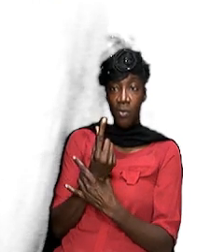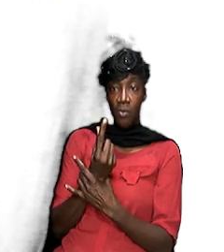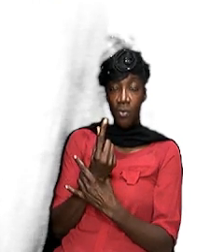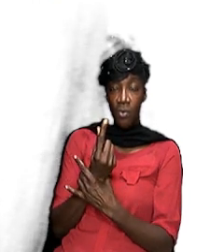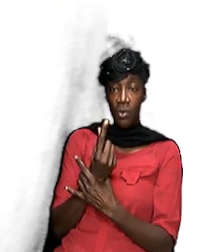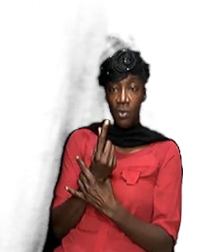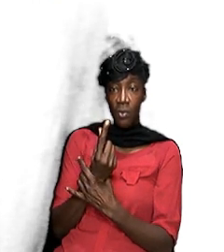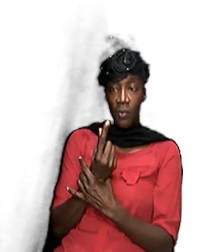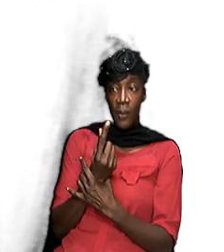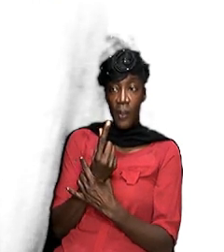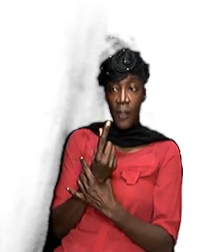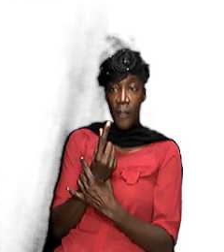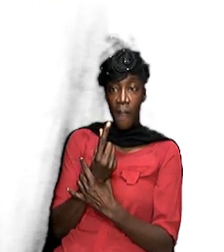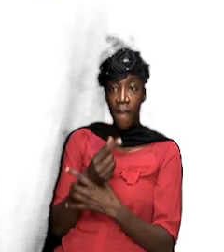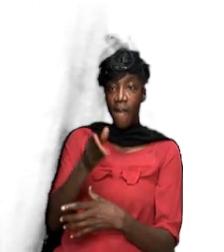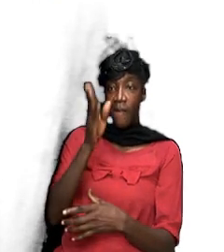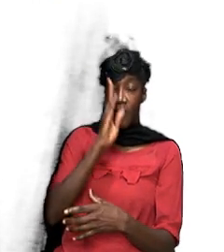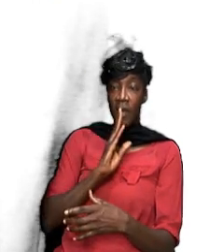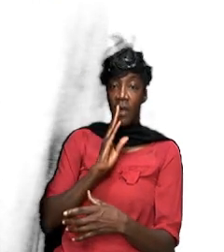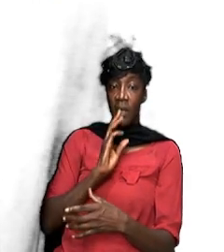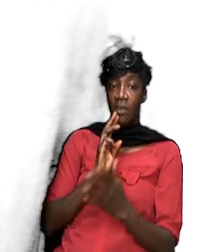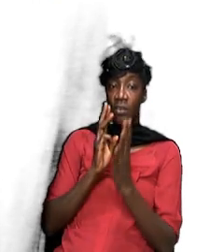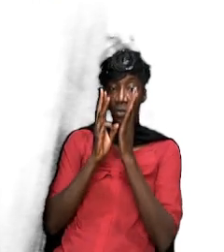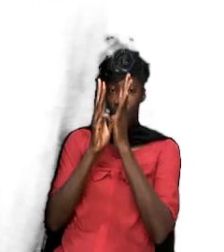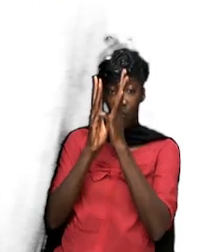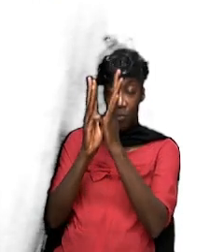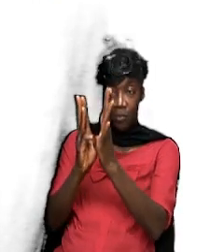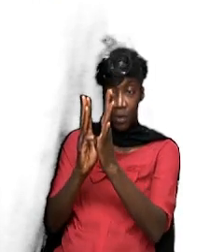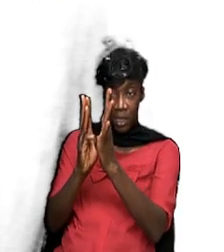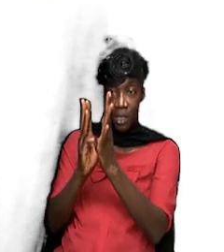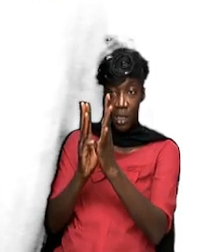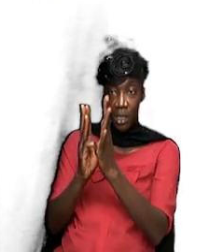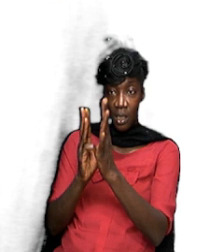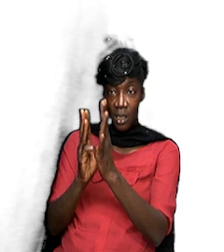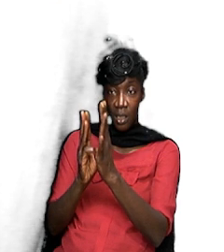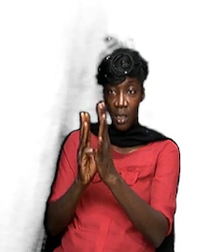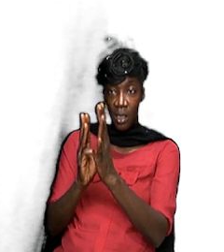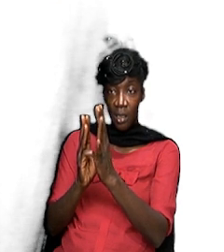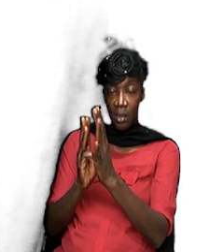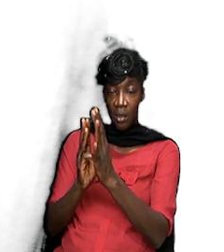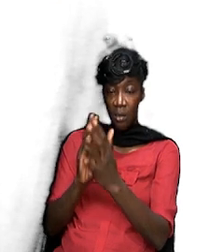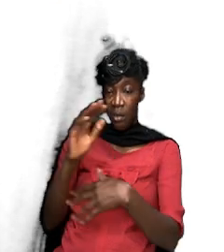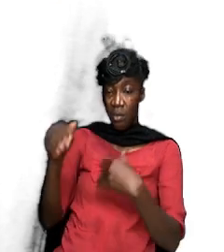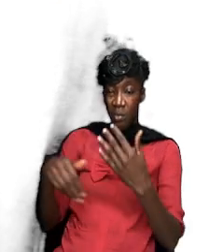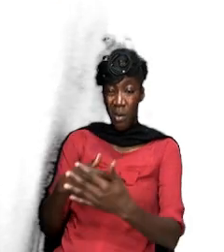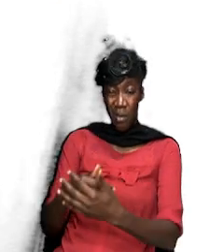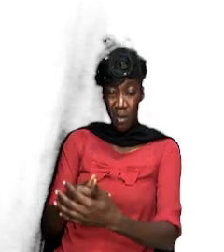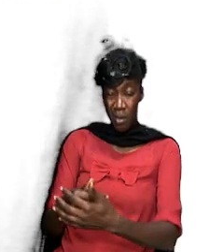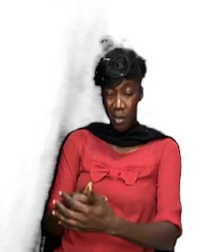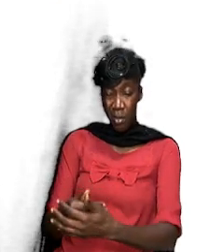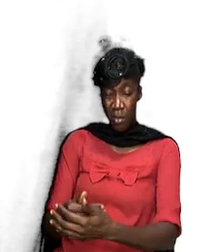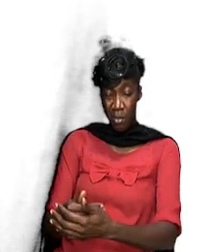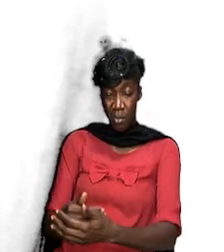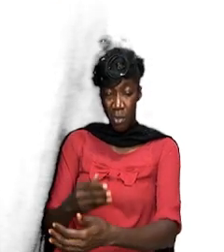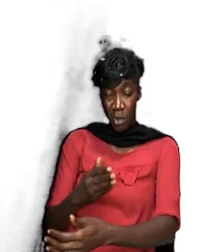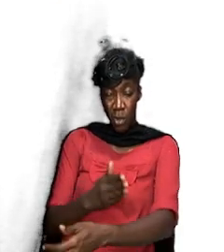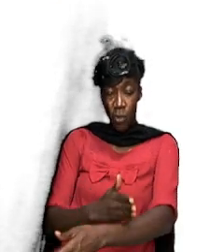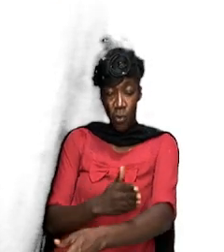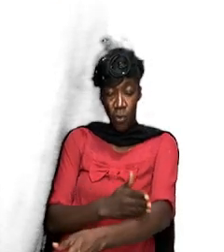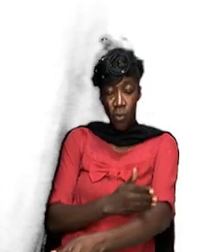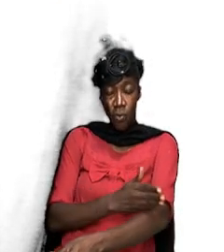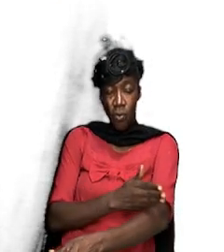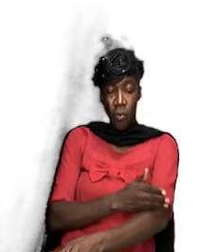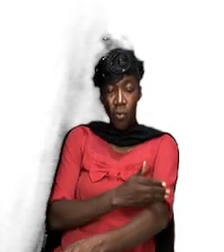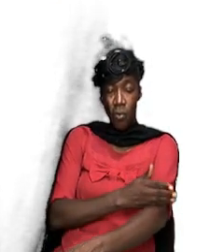It is God's will that we all mature and become more